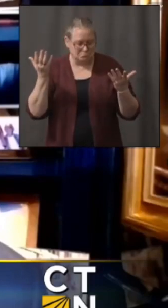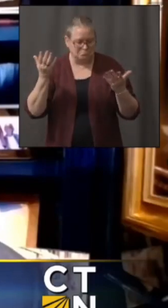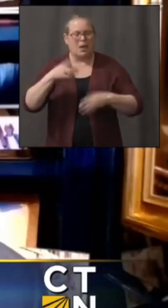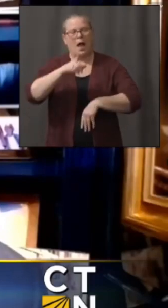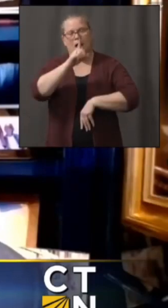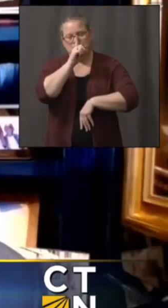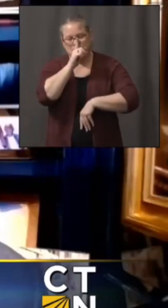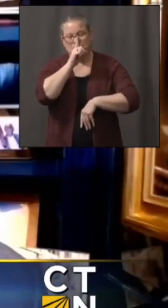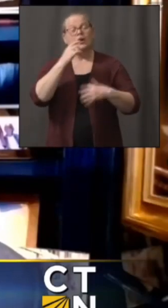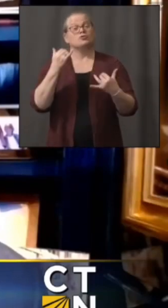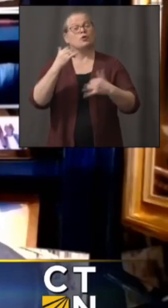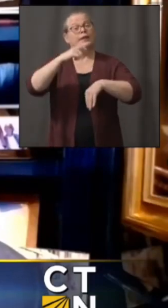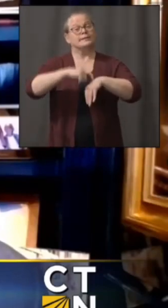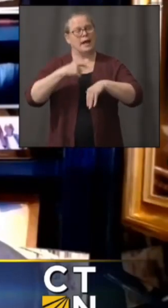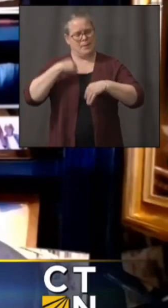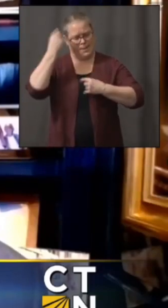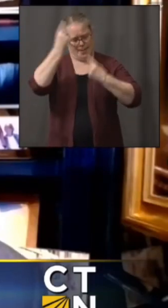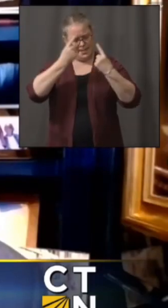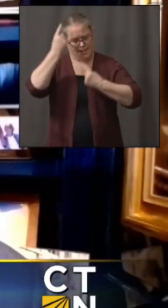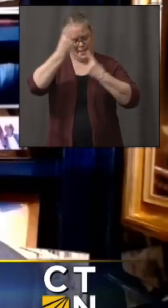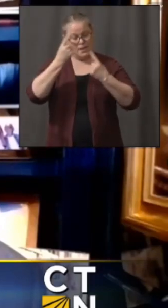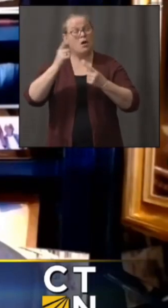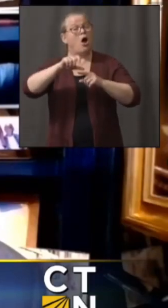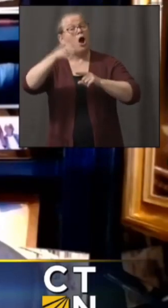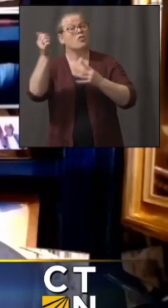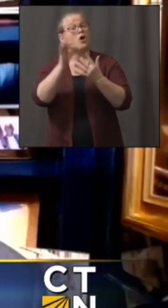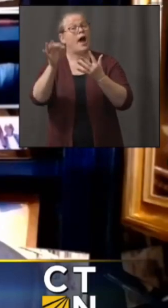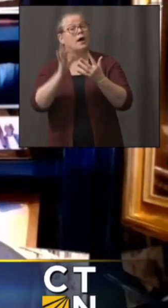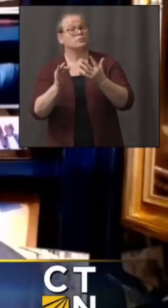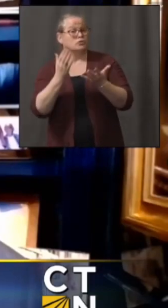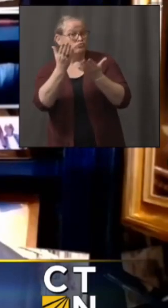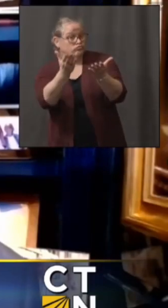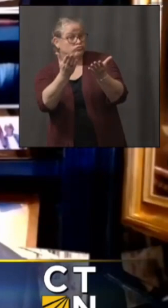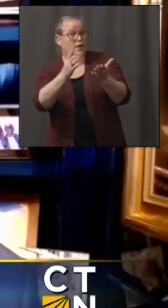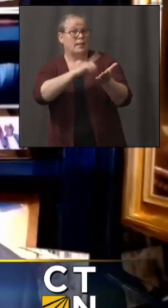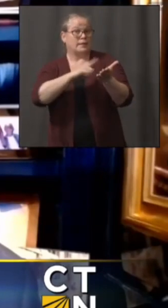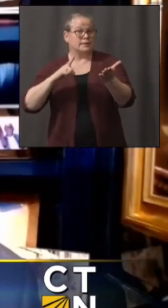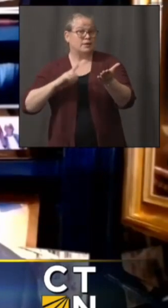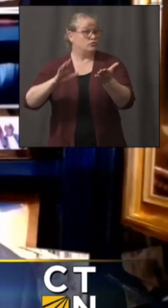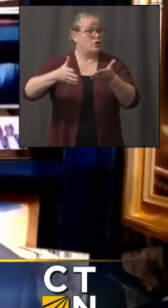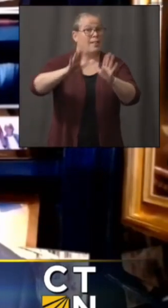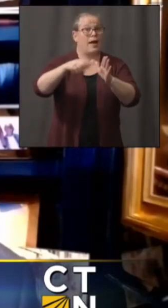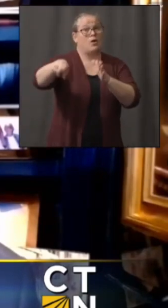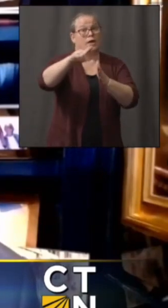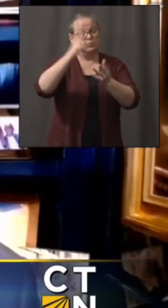and see if they're willing to bite on something that actually pays for itself and works.